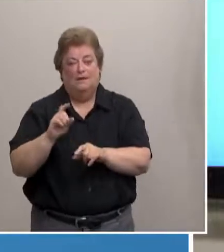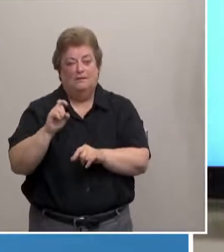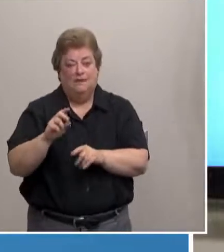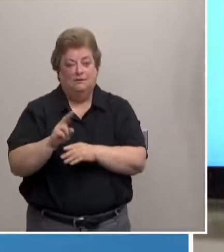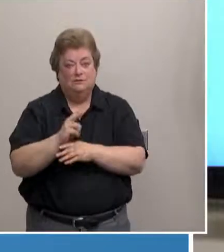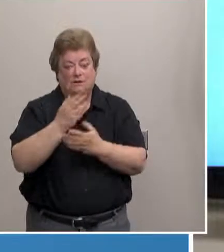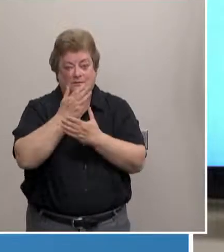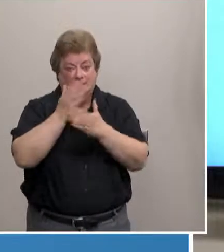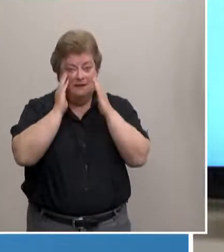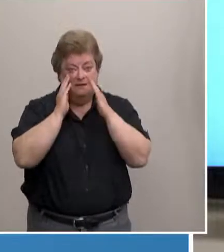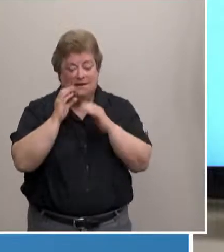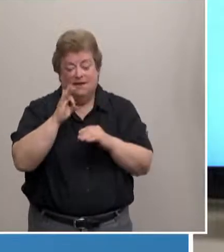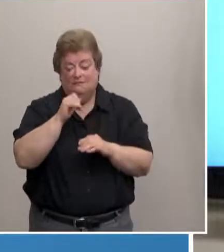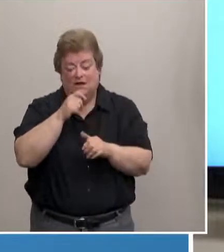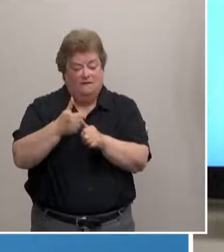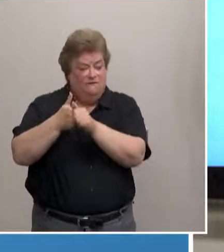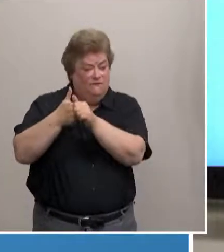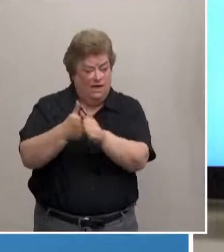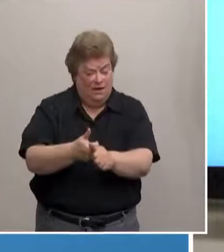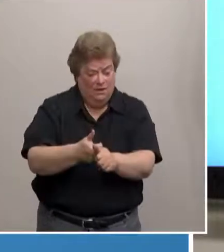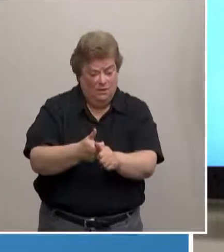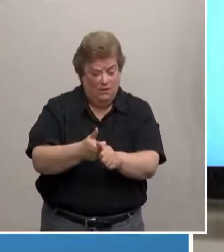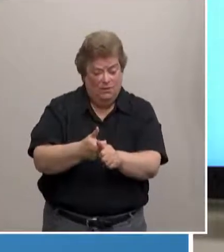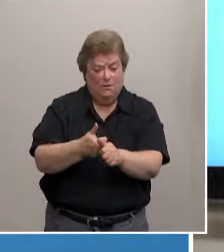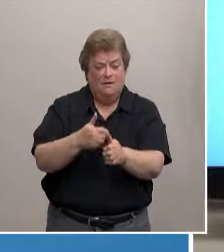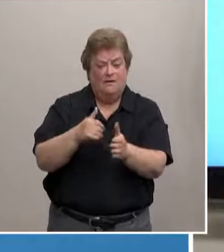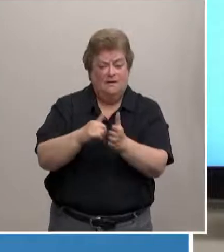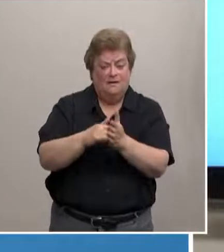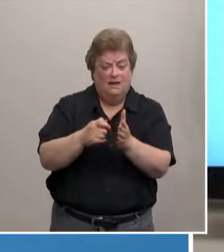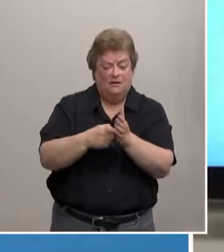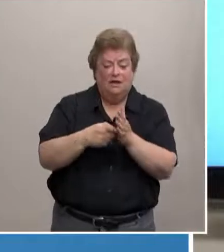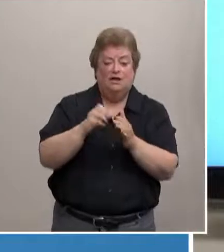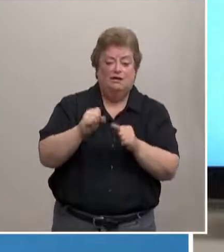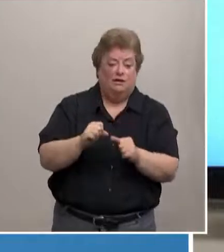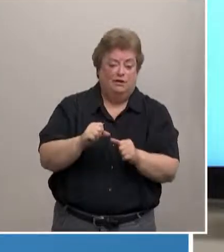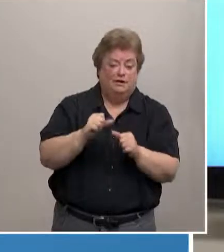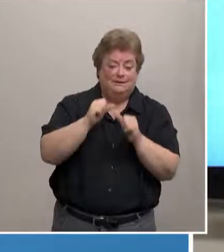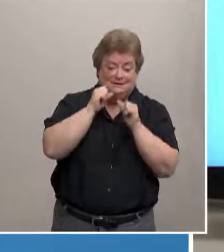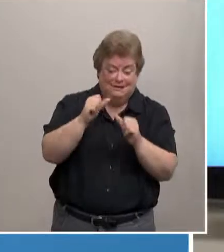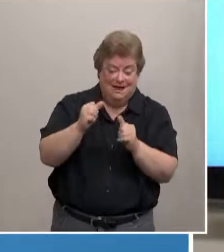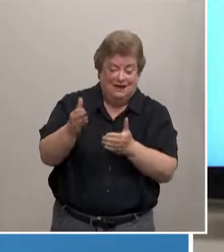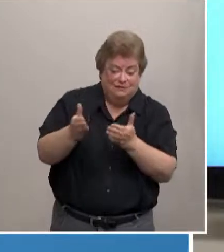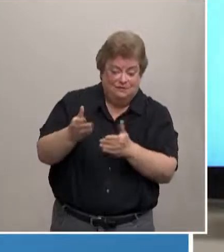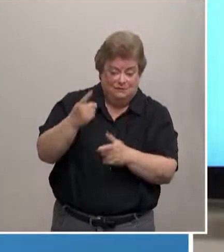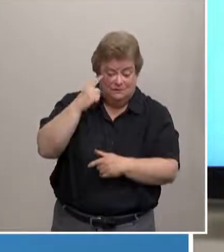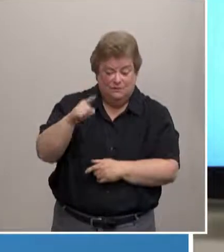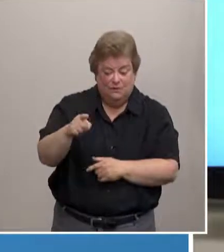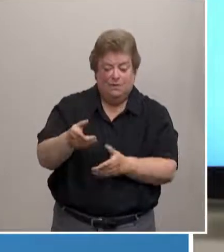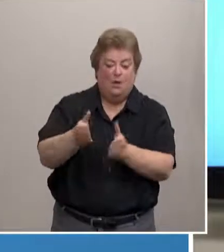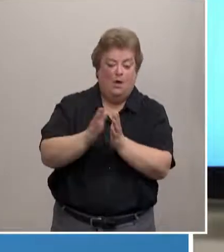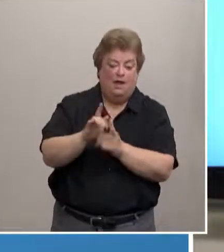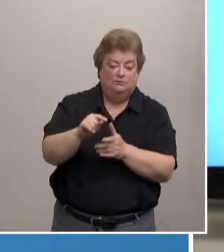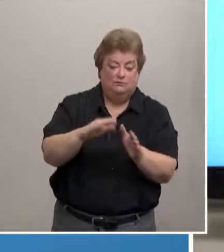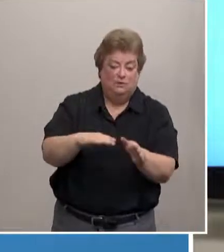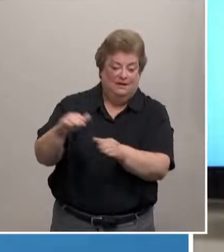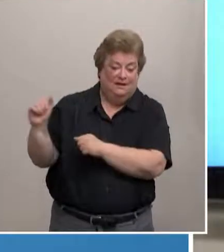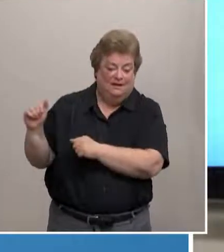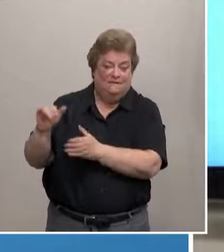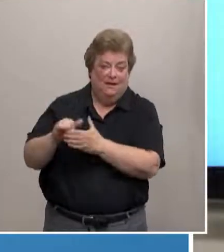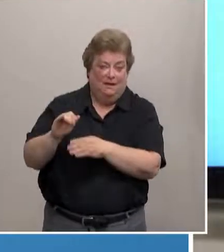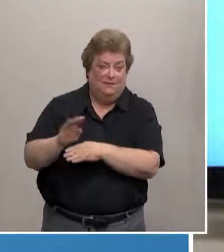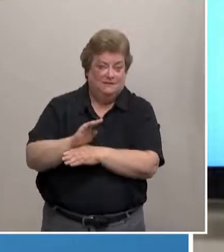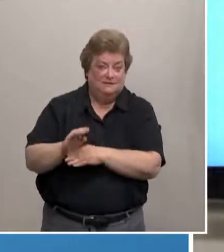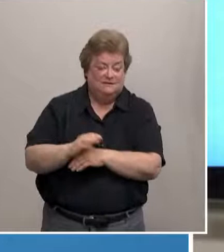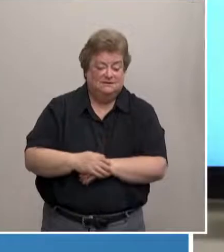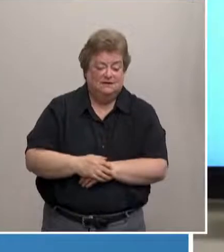not comply with these restrictions, they could be denied service or they could be asked to leave the business.